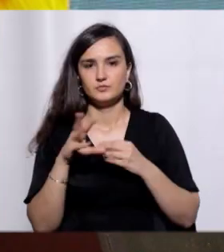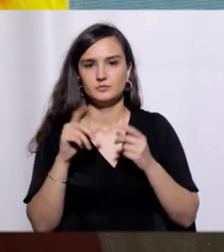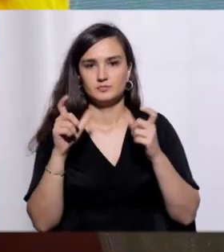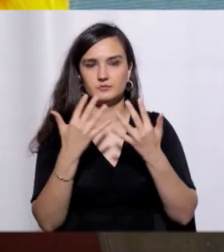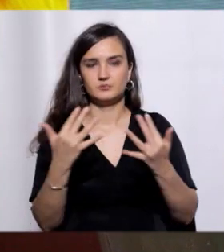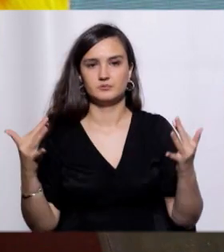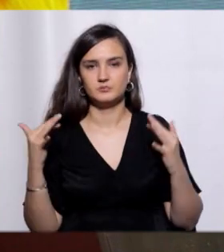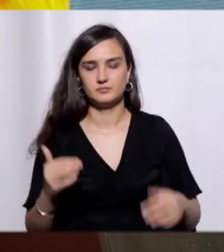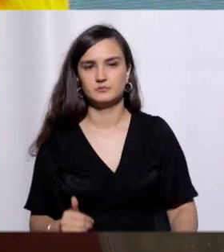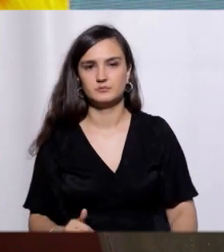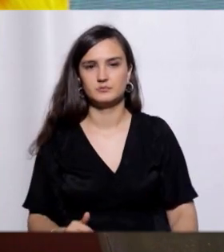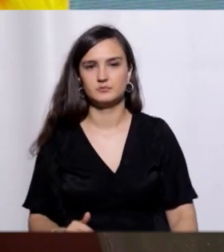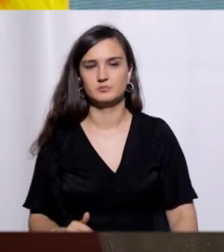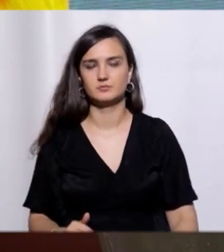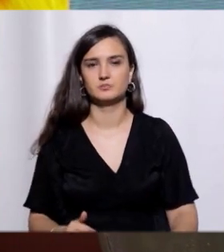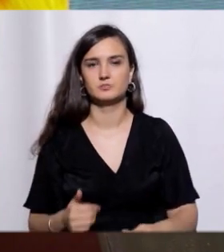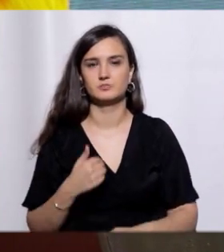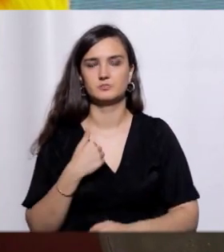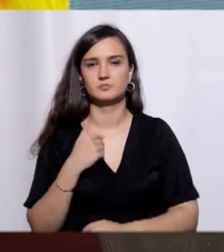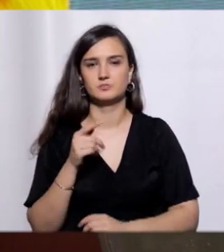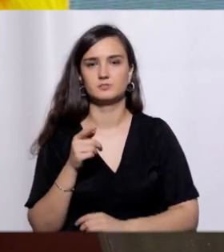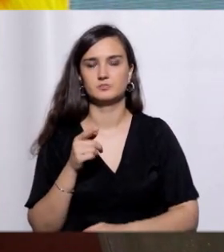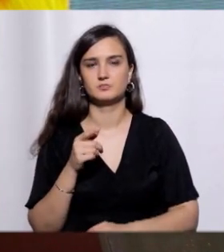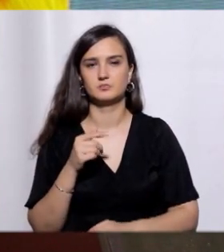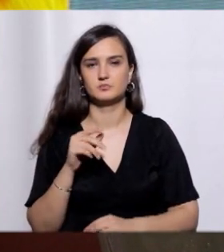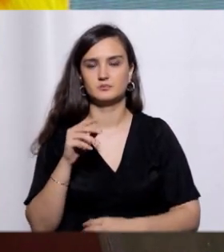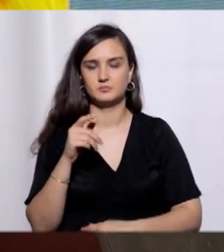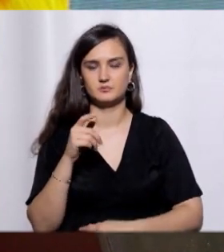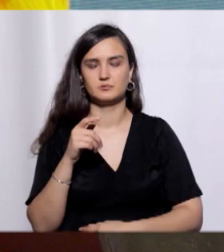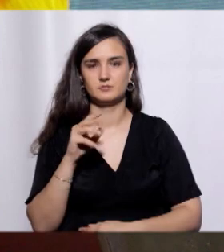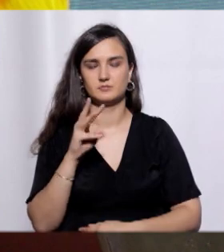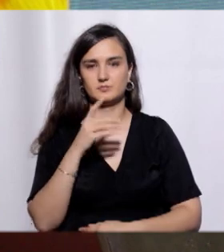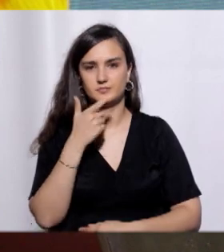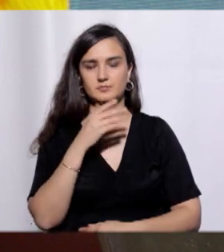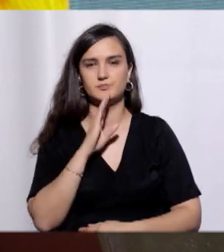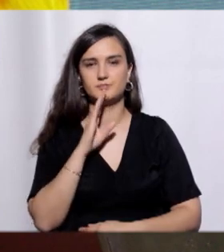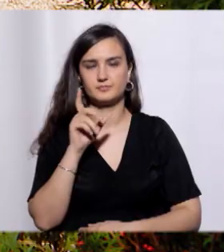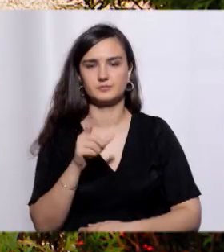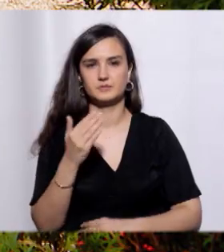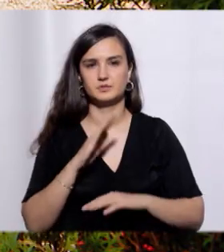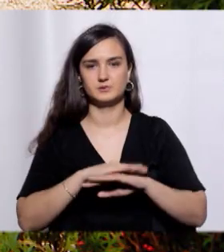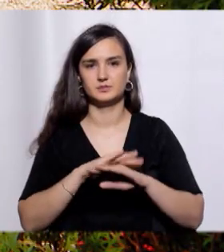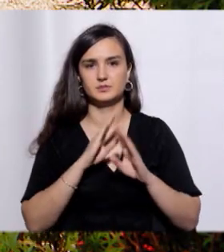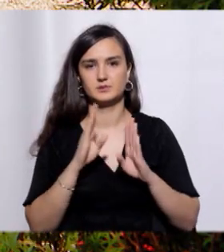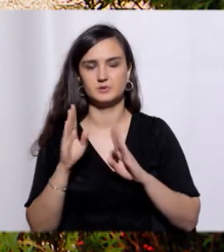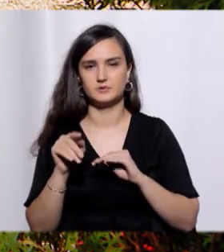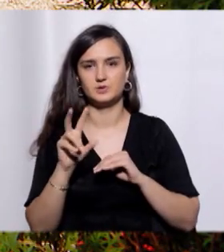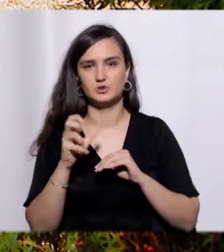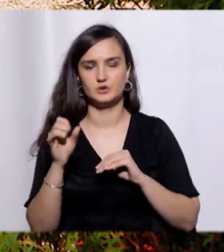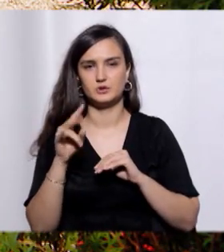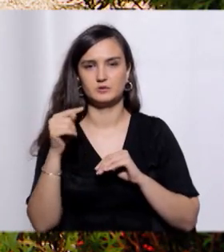audience. Is there anything that would justify Mrs. Reed's behavior to Jane?